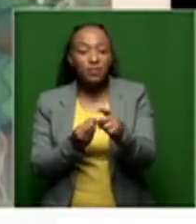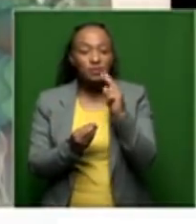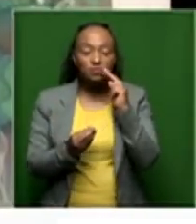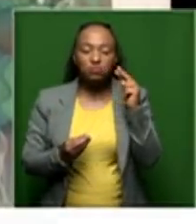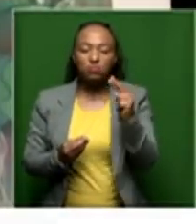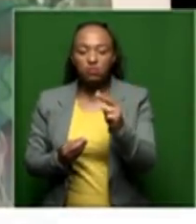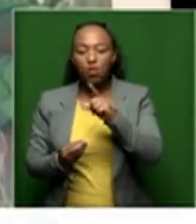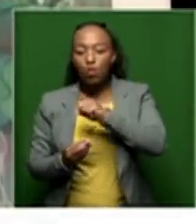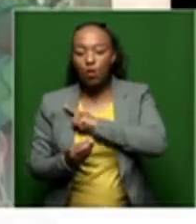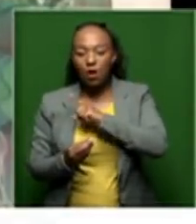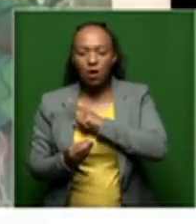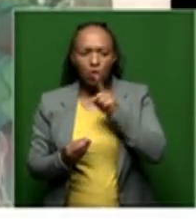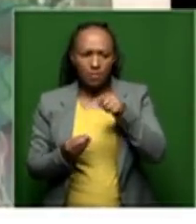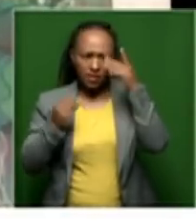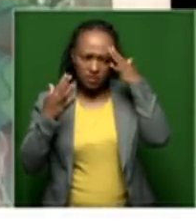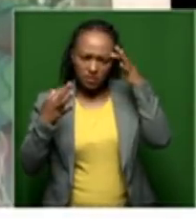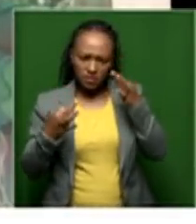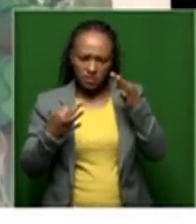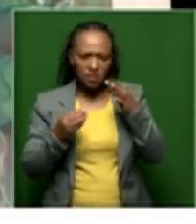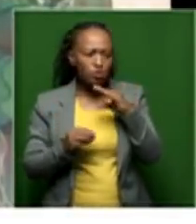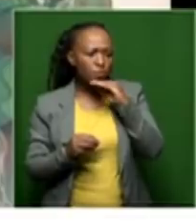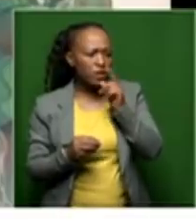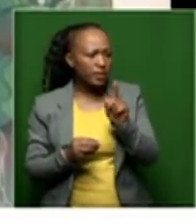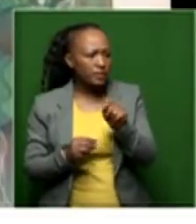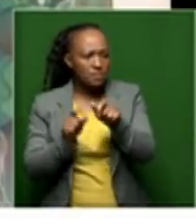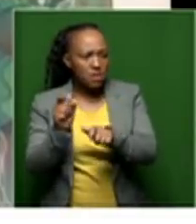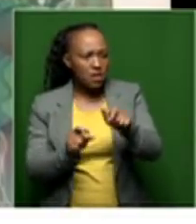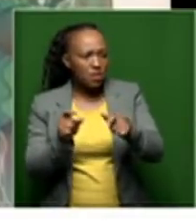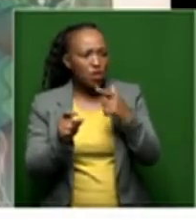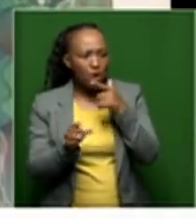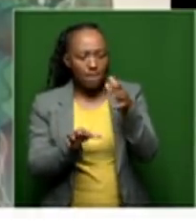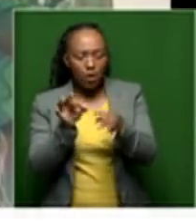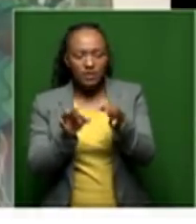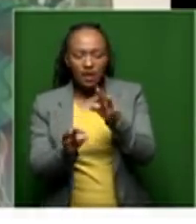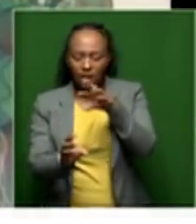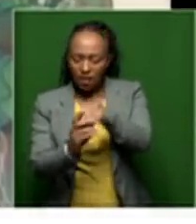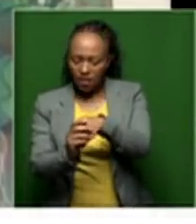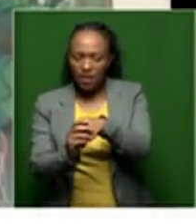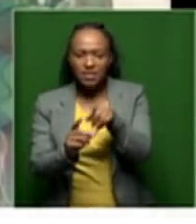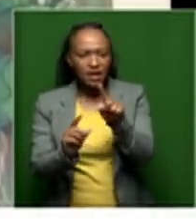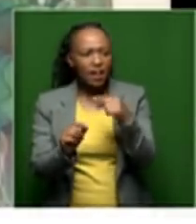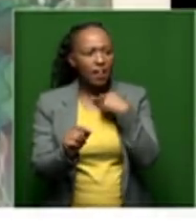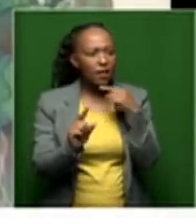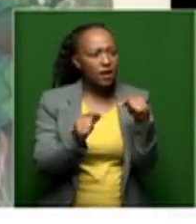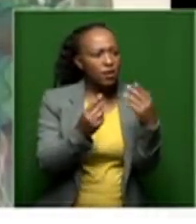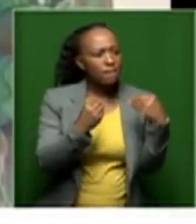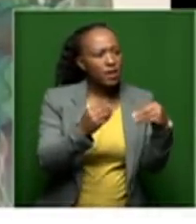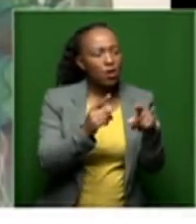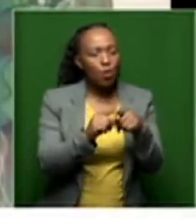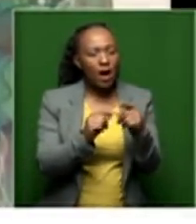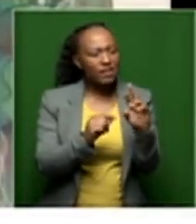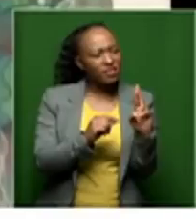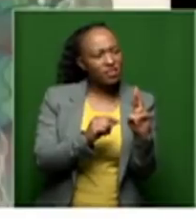at because we'll have to determine what we mean by people who are politically exposed and, of course, those with proximity to